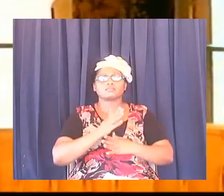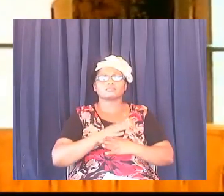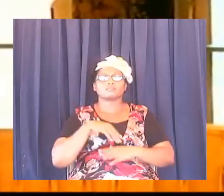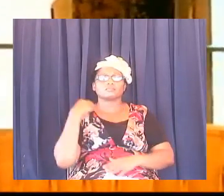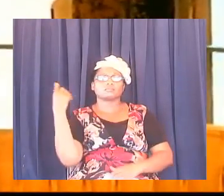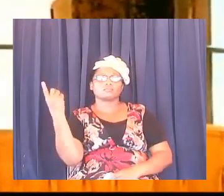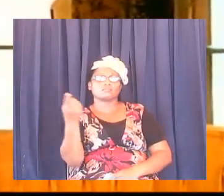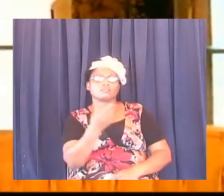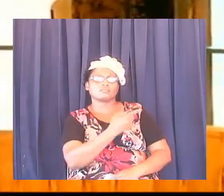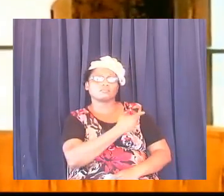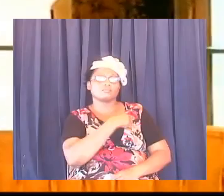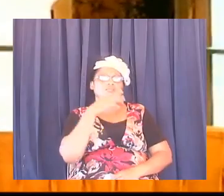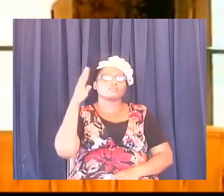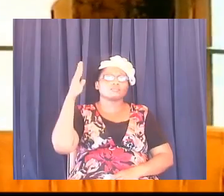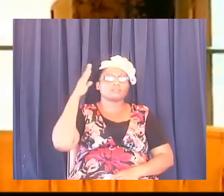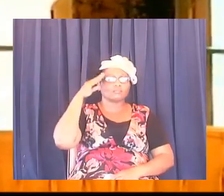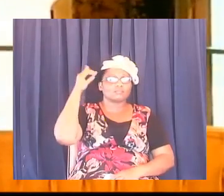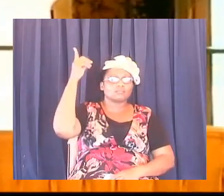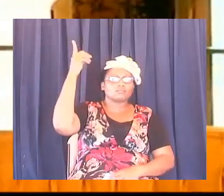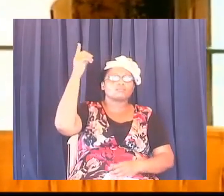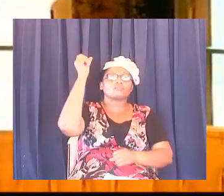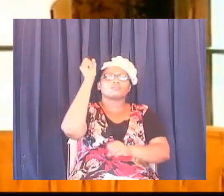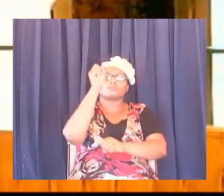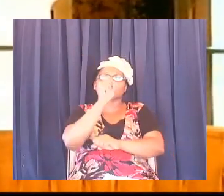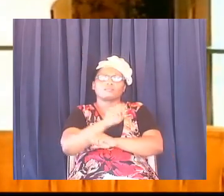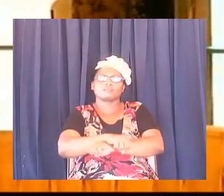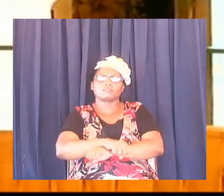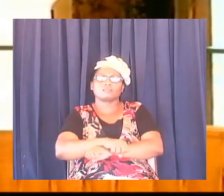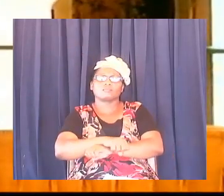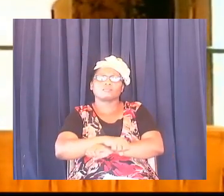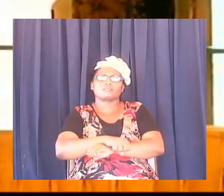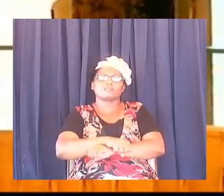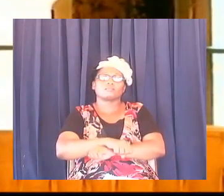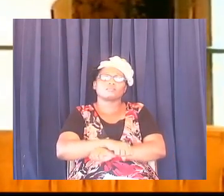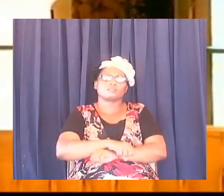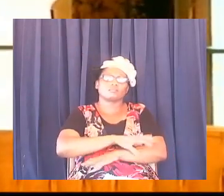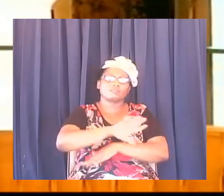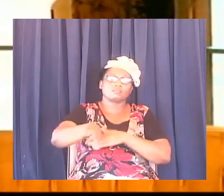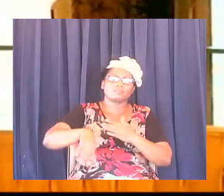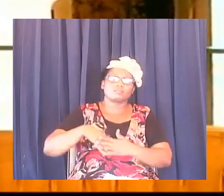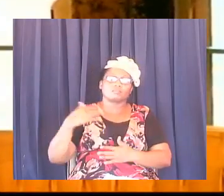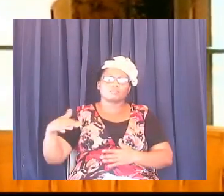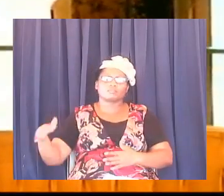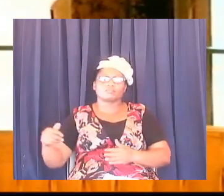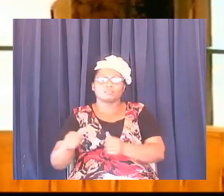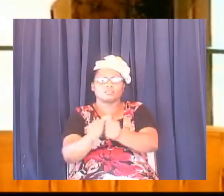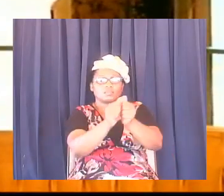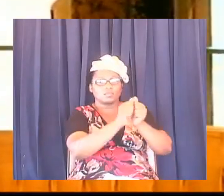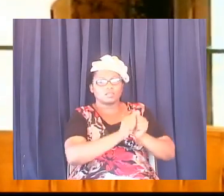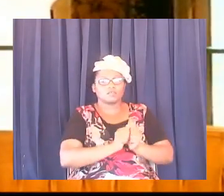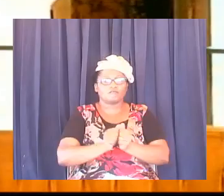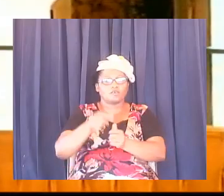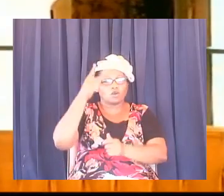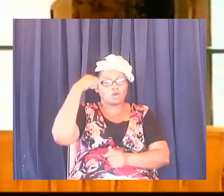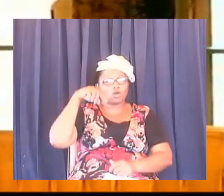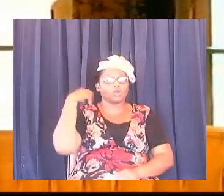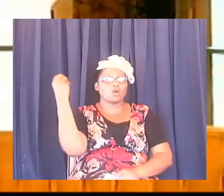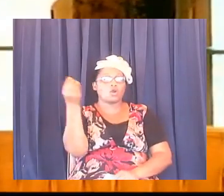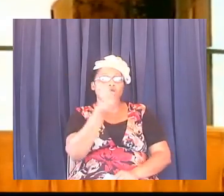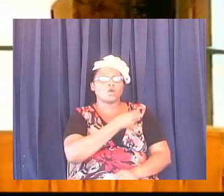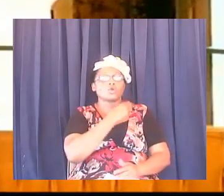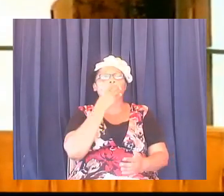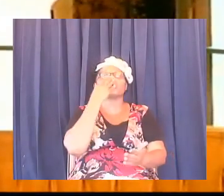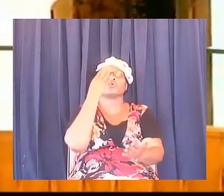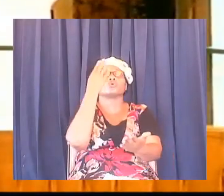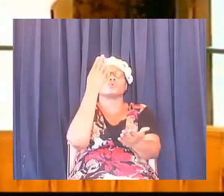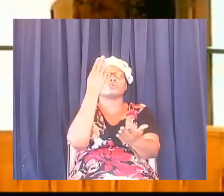for we know he's working all things together for good. Together for